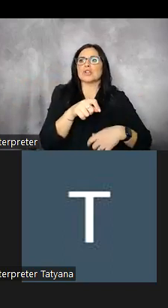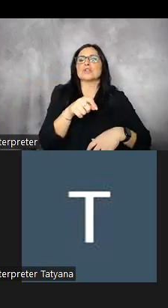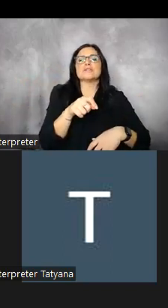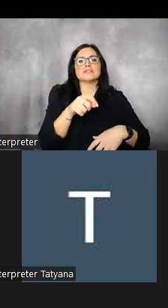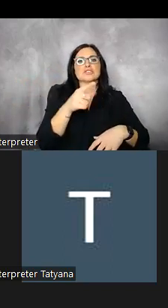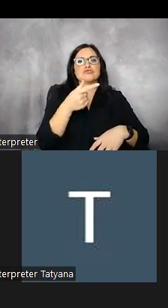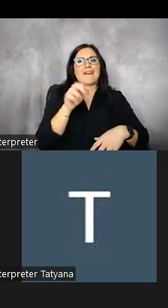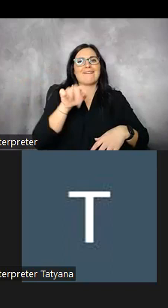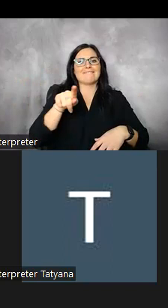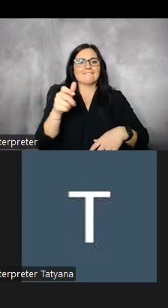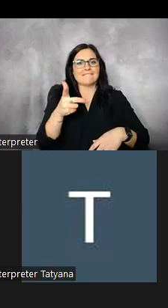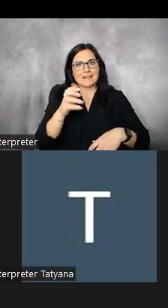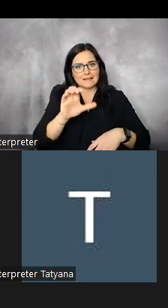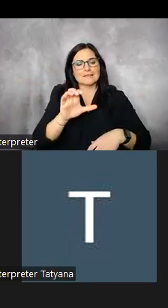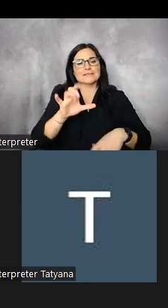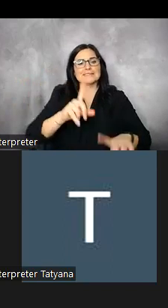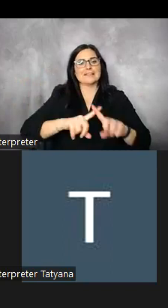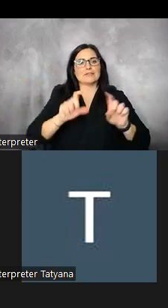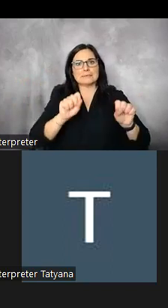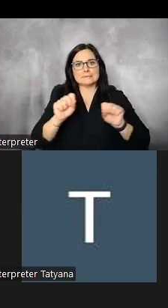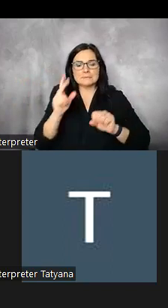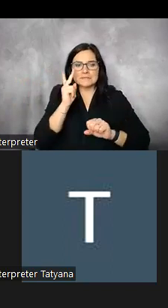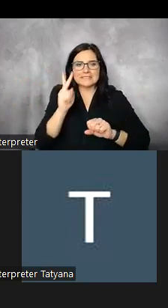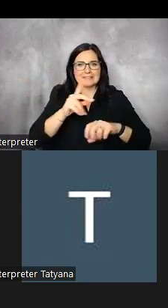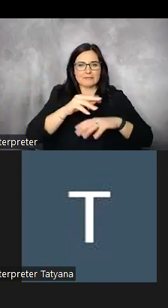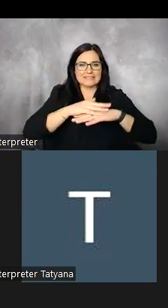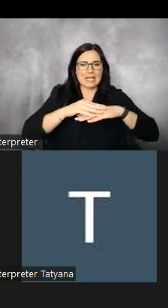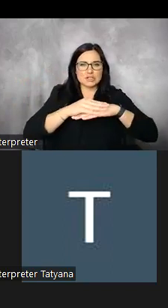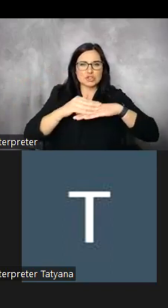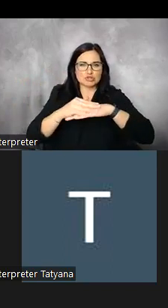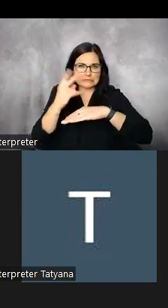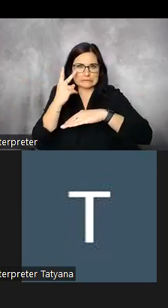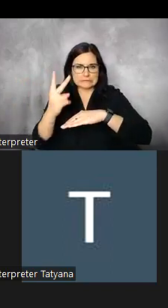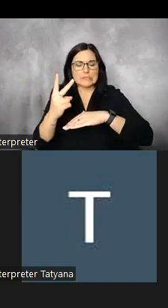they're easy to differentiate between the various textures and things like that.